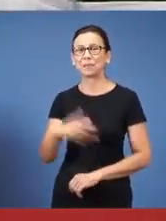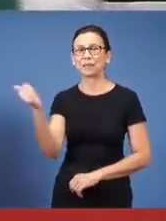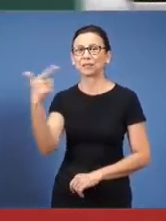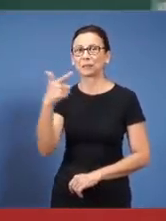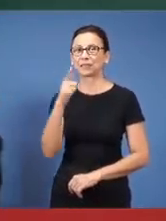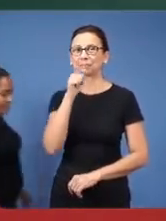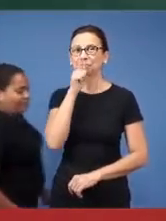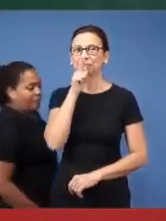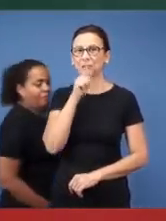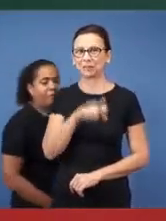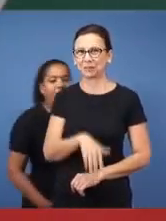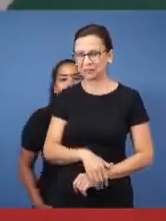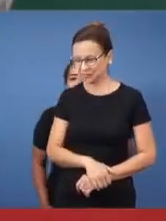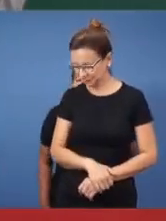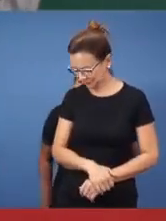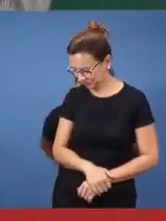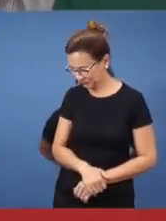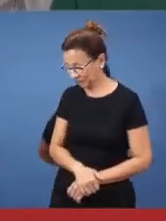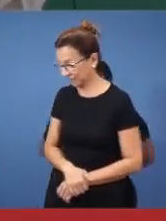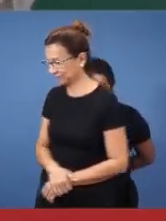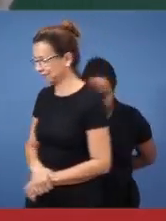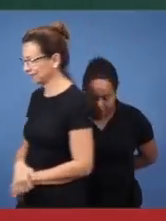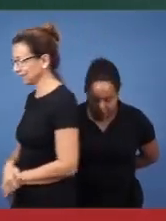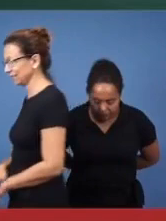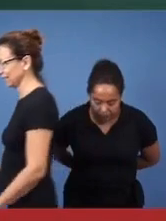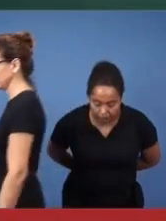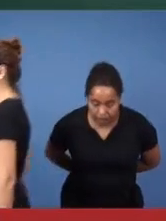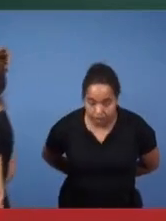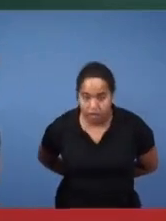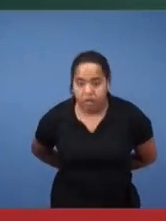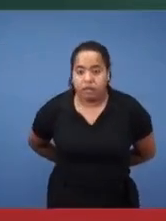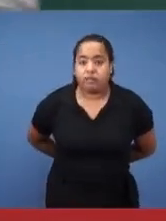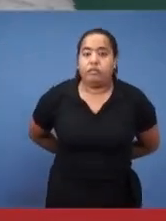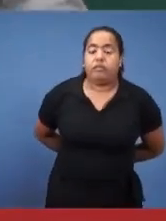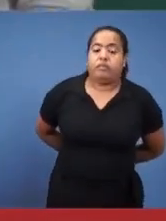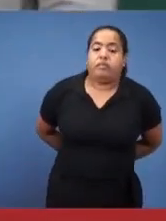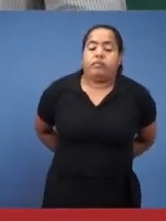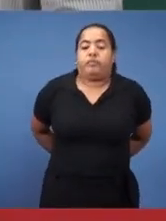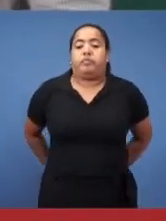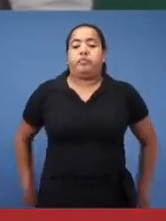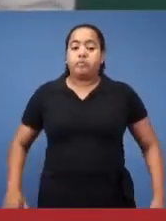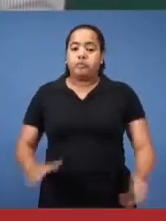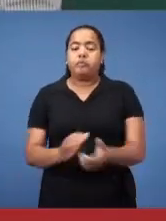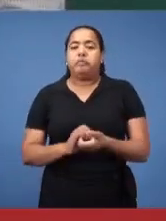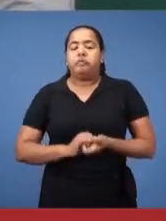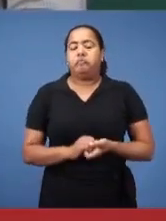He's prettier than Jews. Oh boy, it's too much.